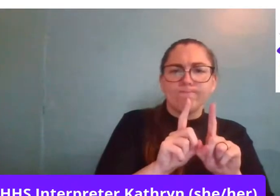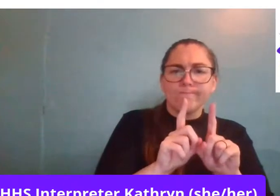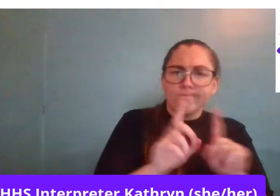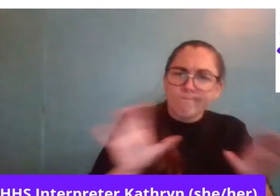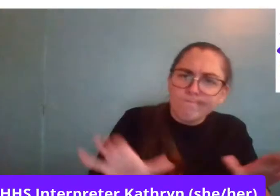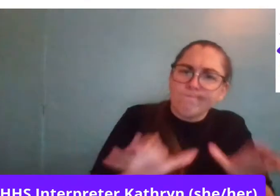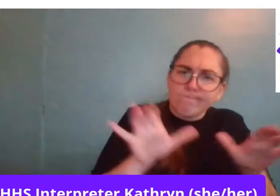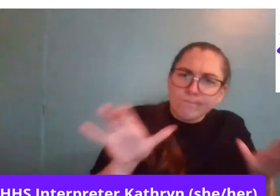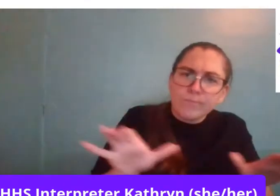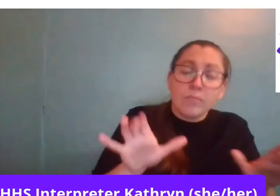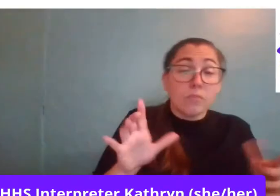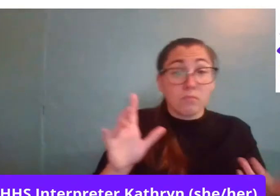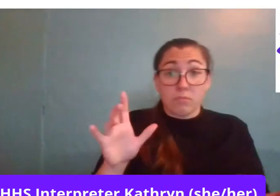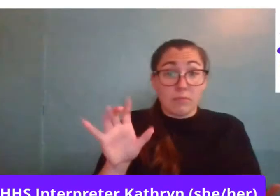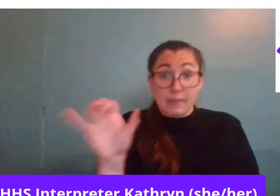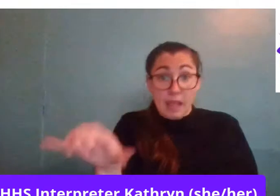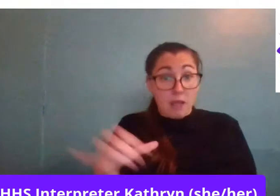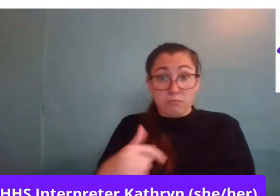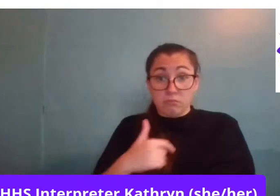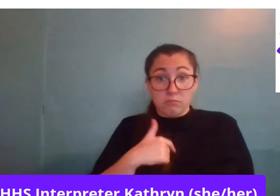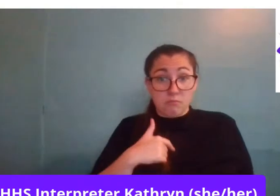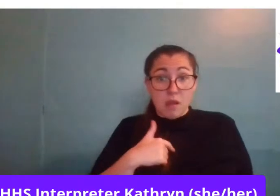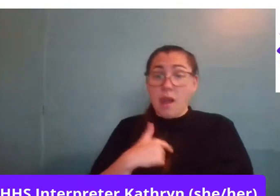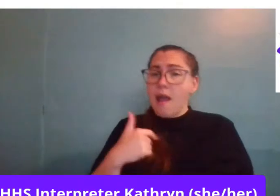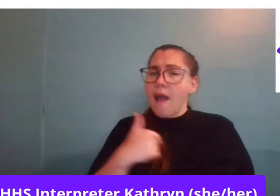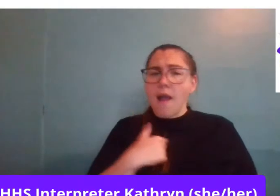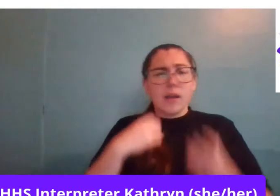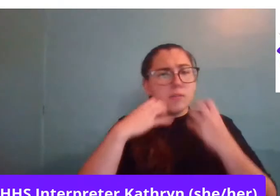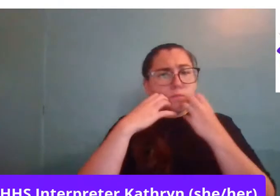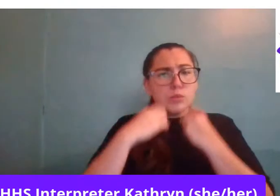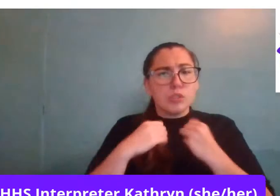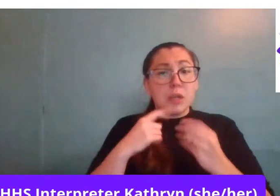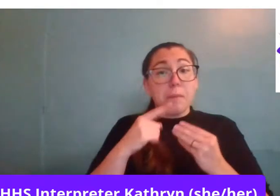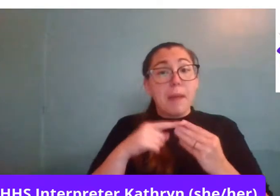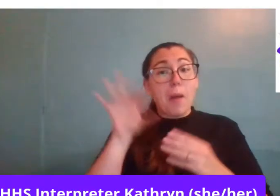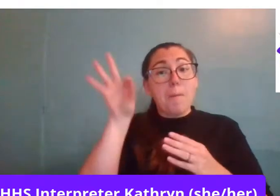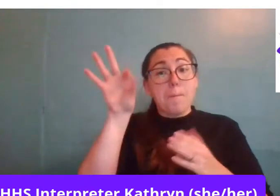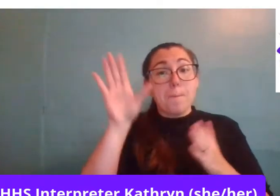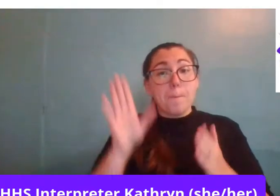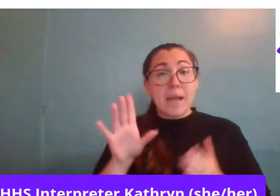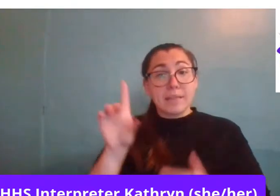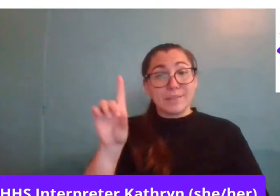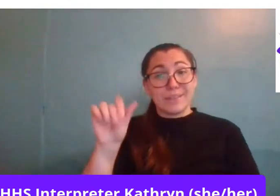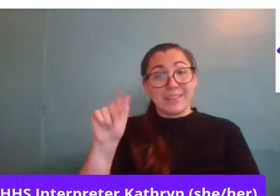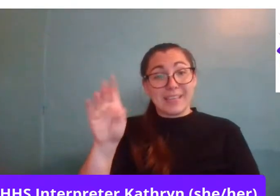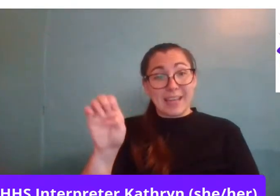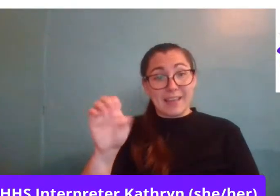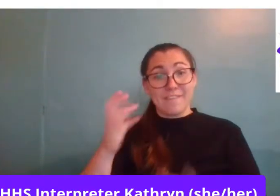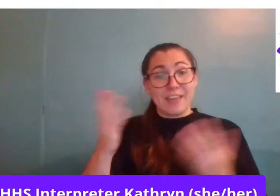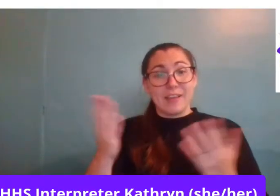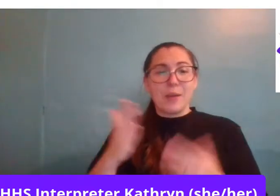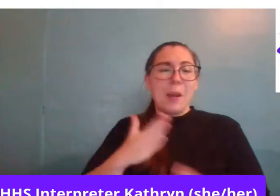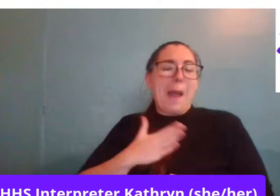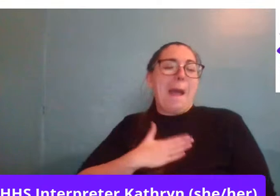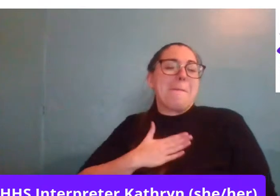me. That's one of the things that I have appreciated about Pastor Dave here. That's just my own personal name for